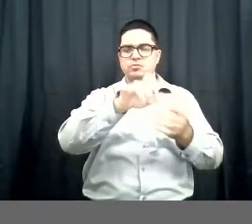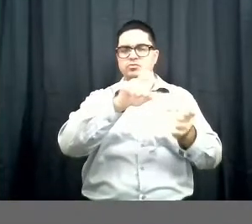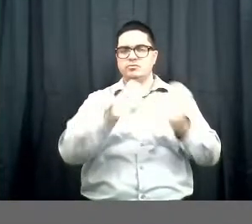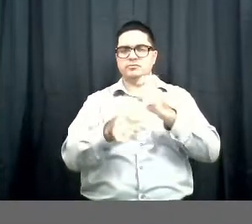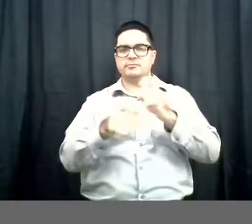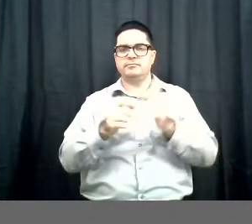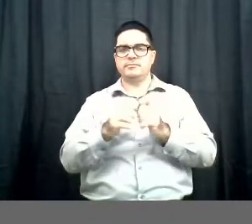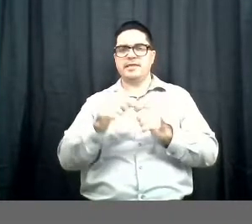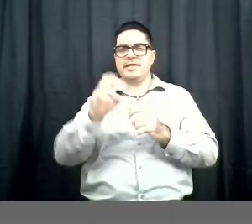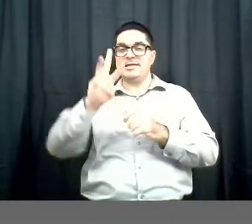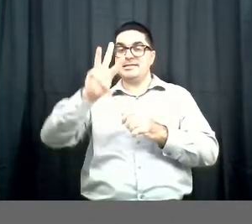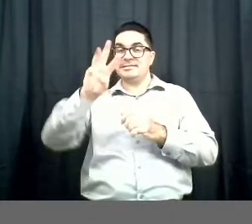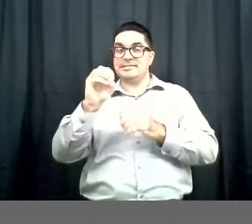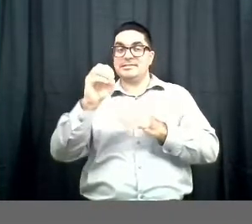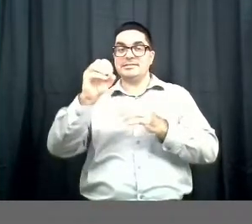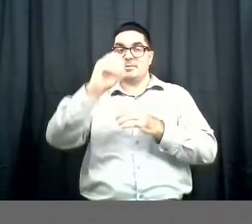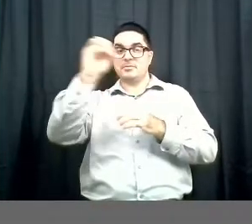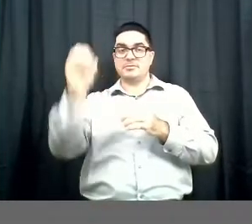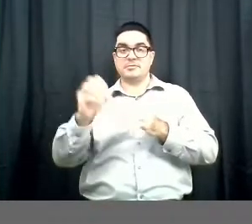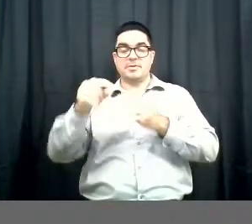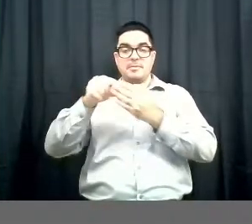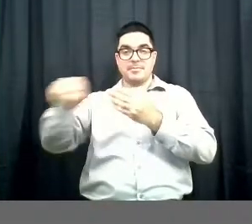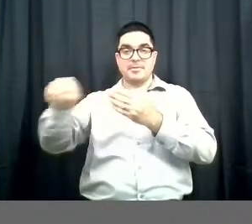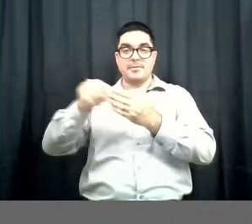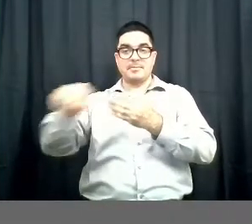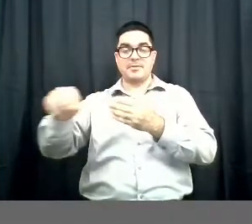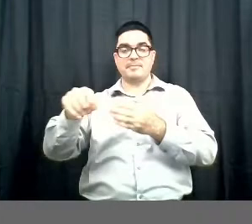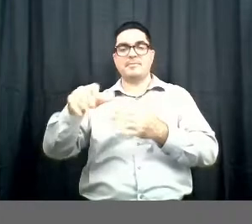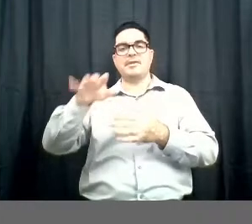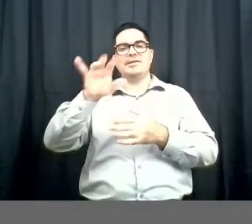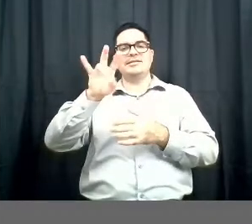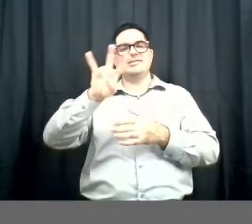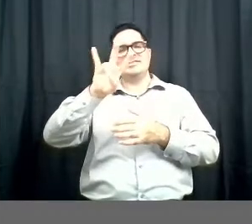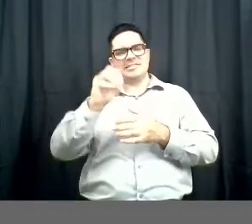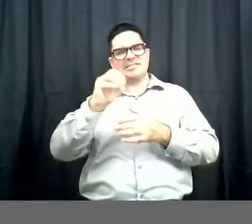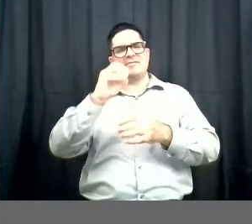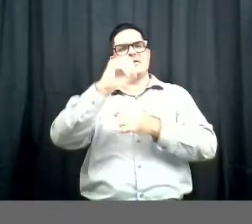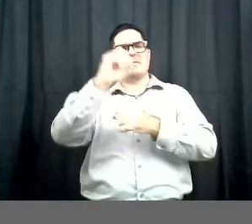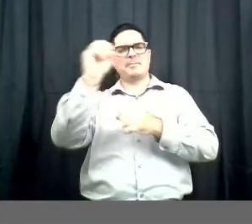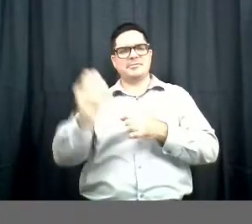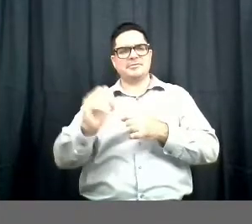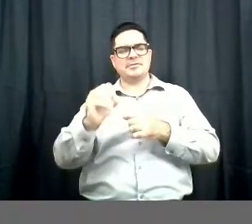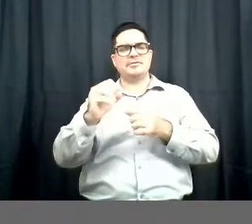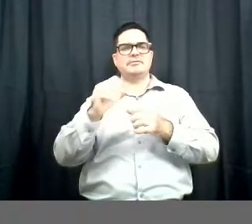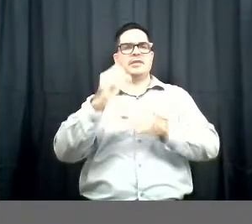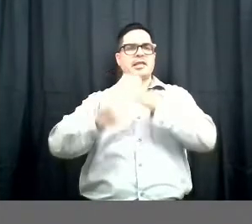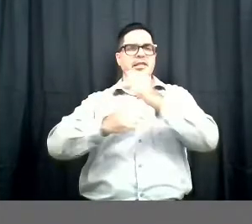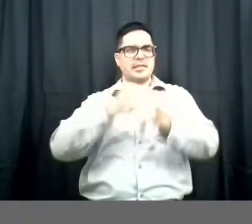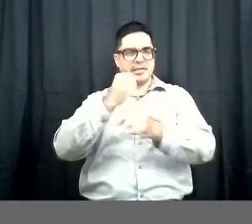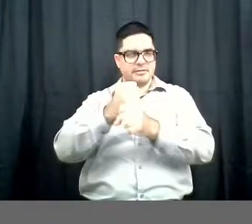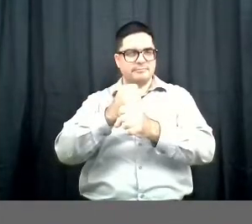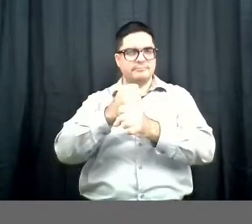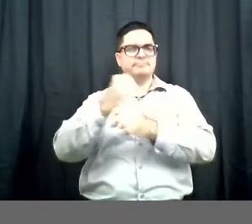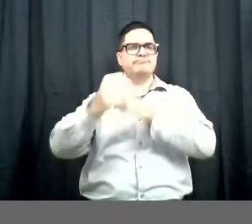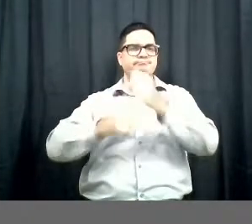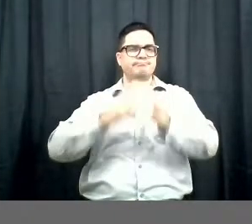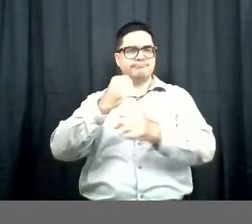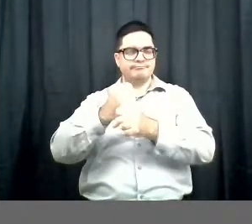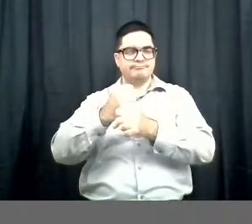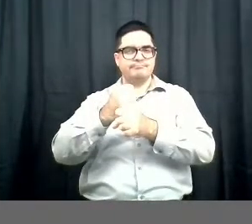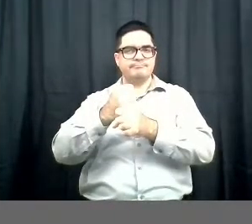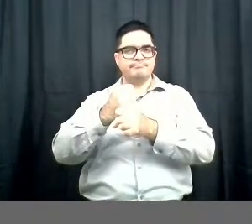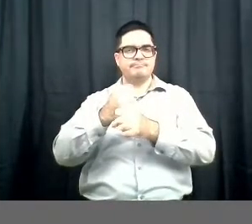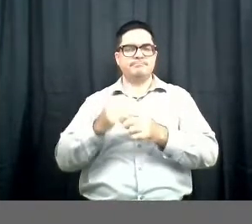pay, that's just over $17,000 per year and approximately $740 million in those 6 years alone. So the first